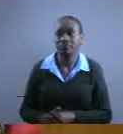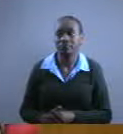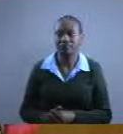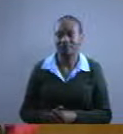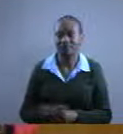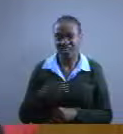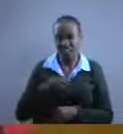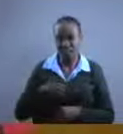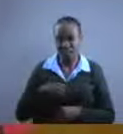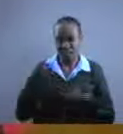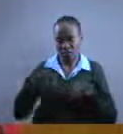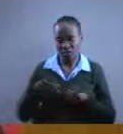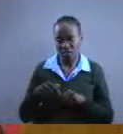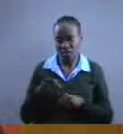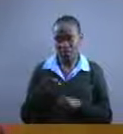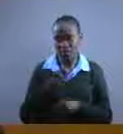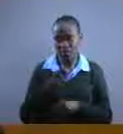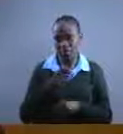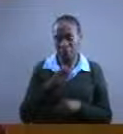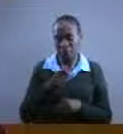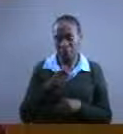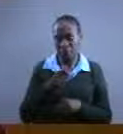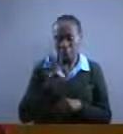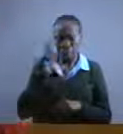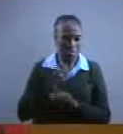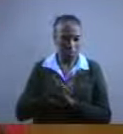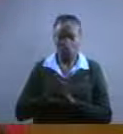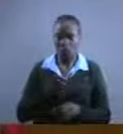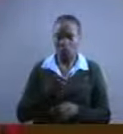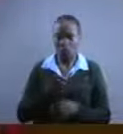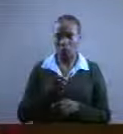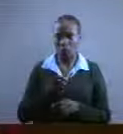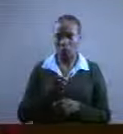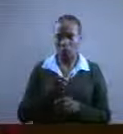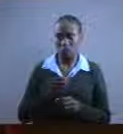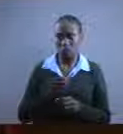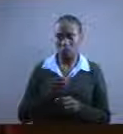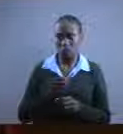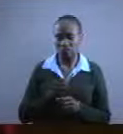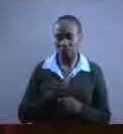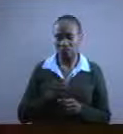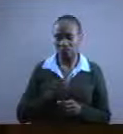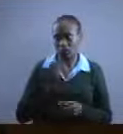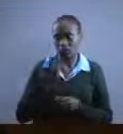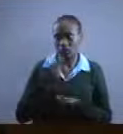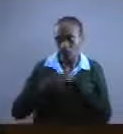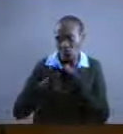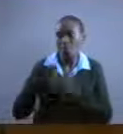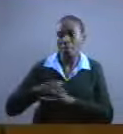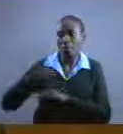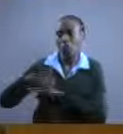much today. I don't know what is happening with my throat. The ANC support these two bills. I thank you.